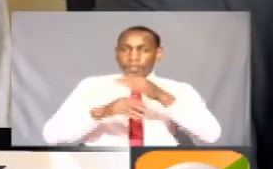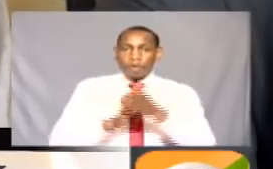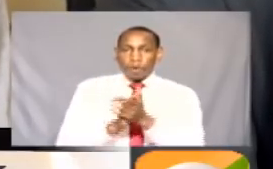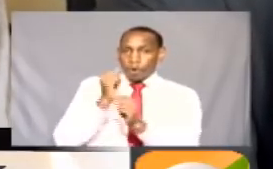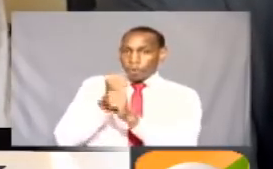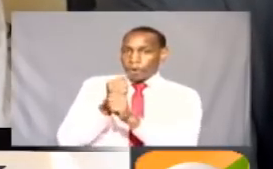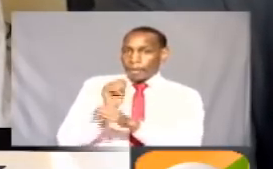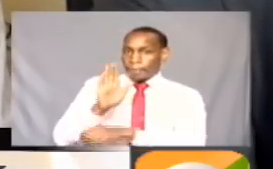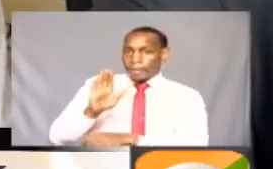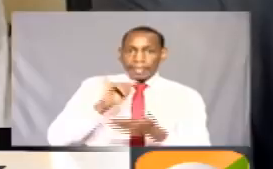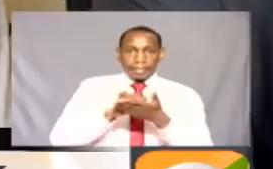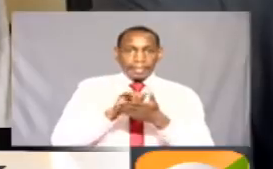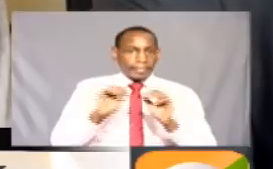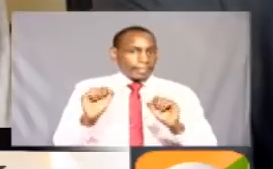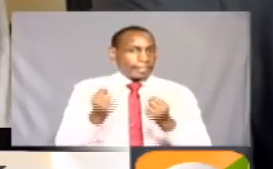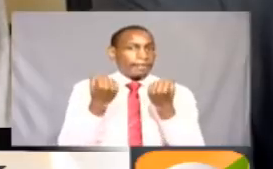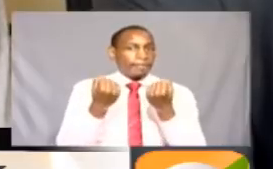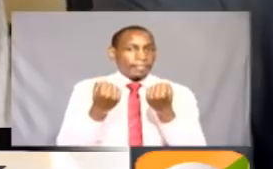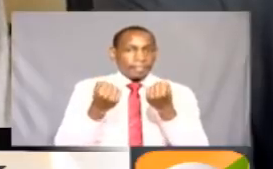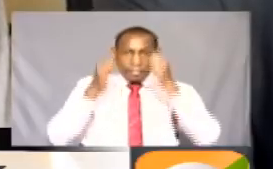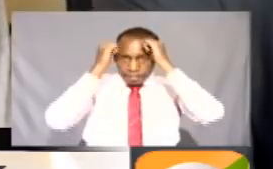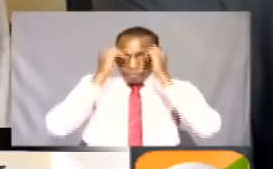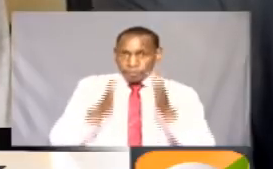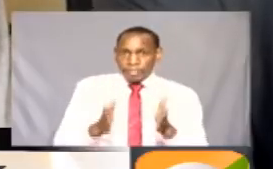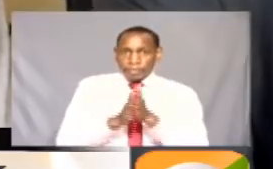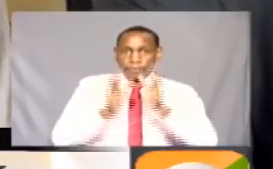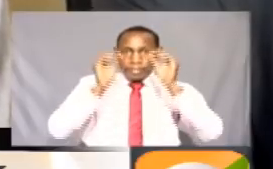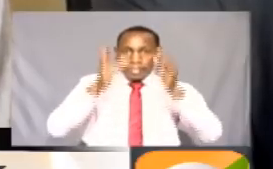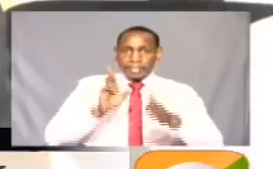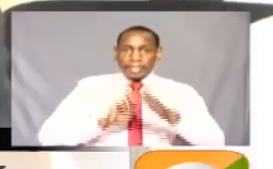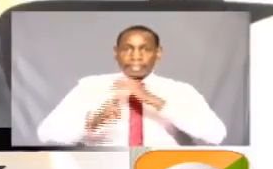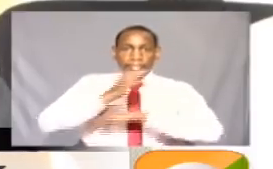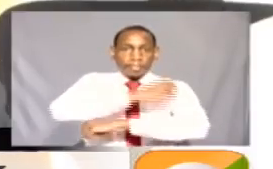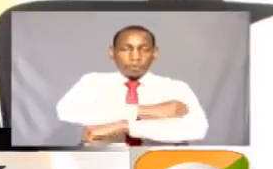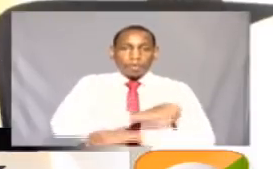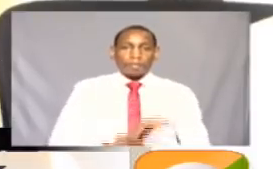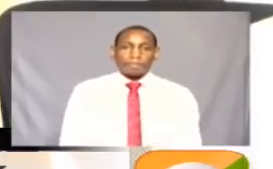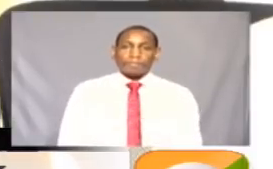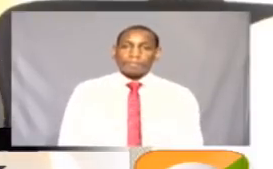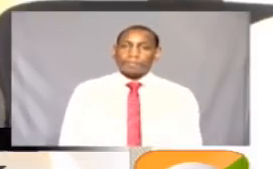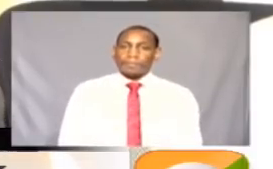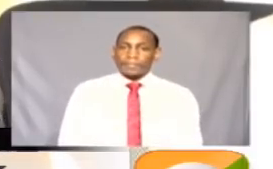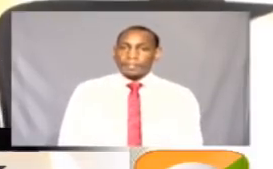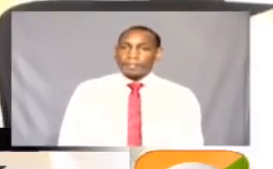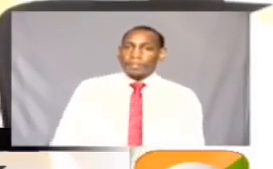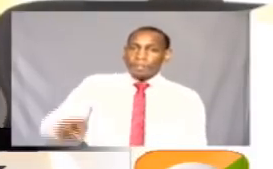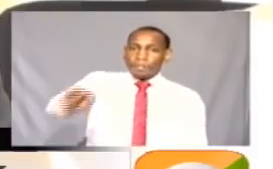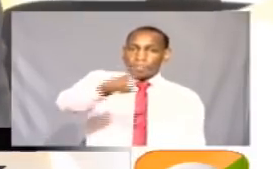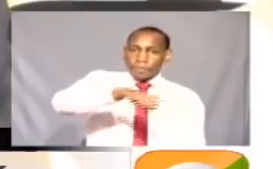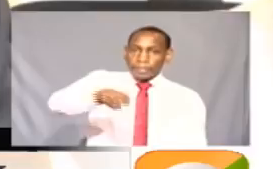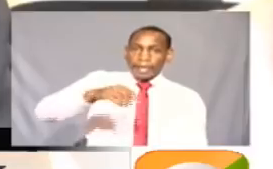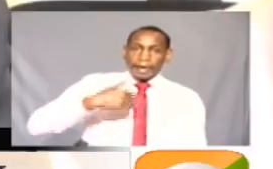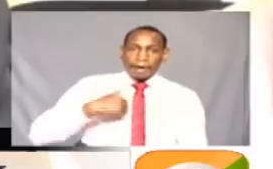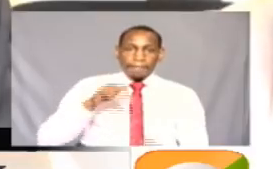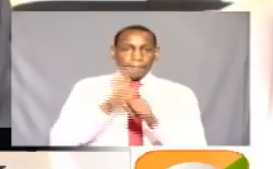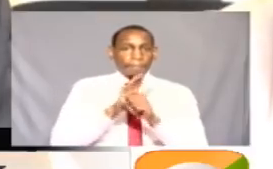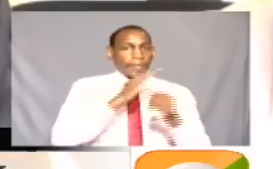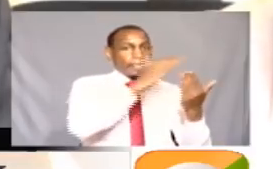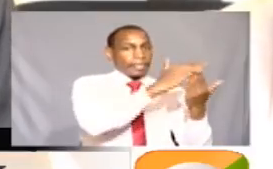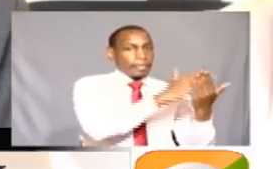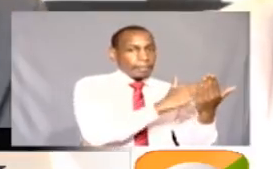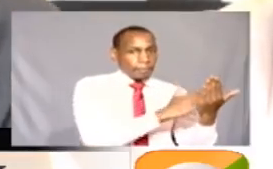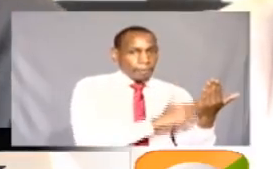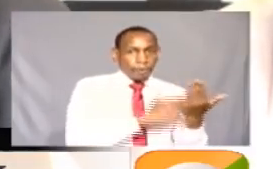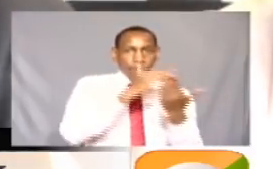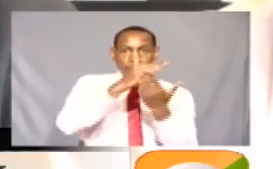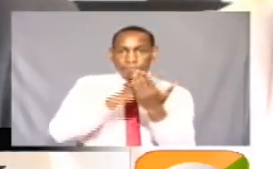in his efforts to ensure the safety of learners and teachers in schools. We have many manuals, including the COPET